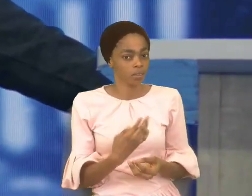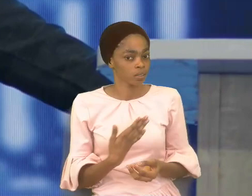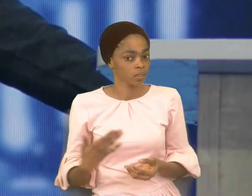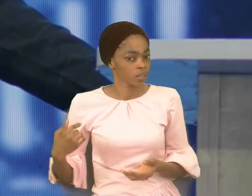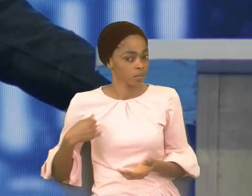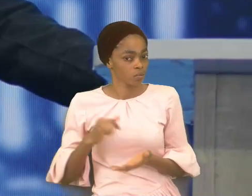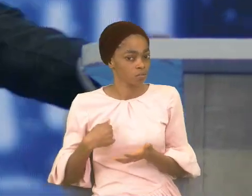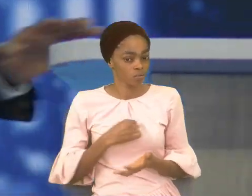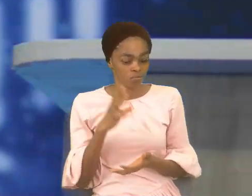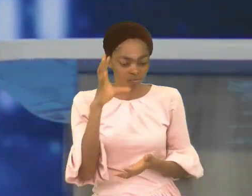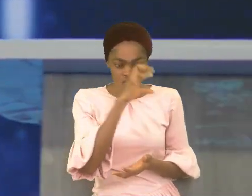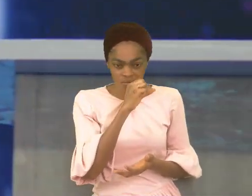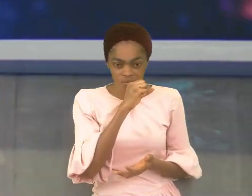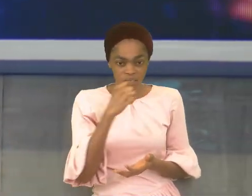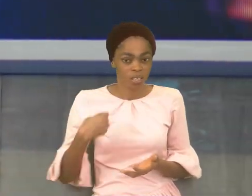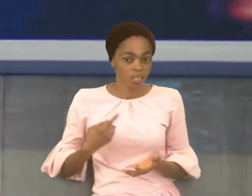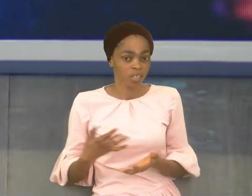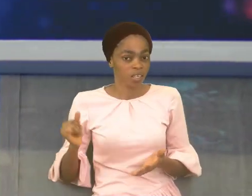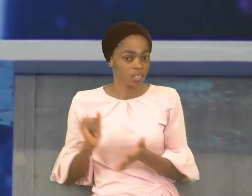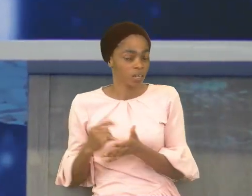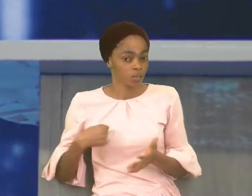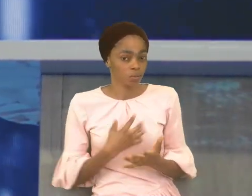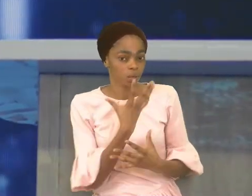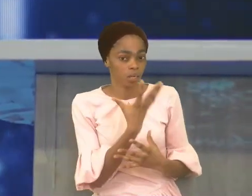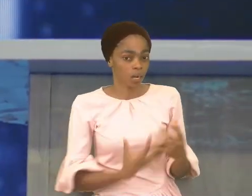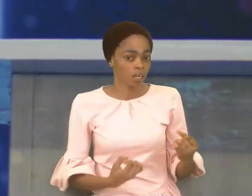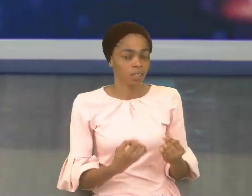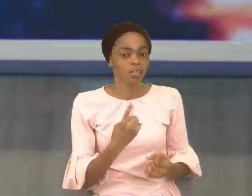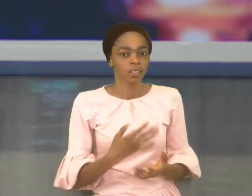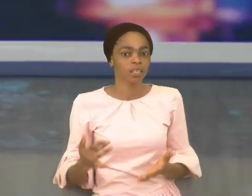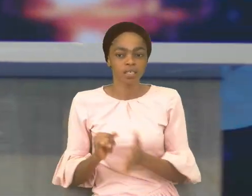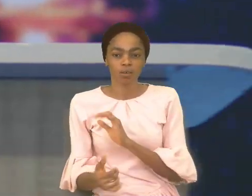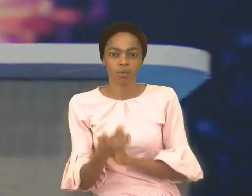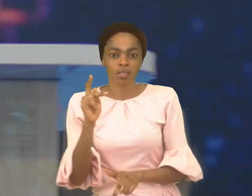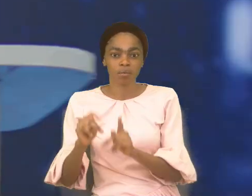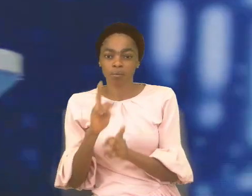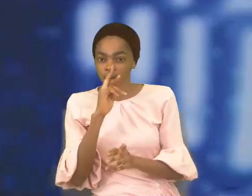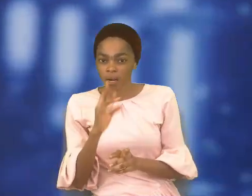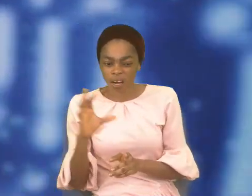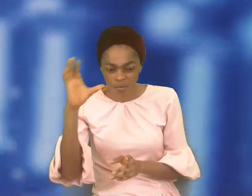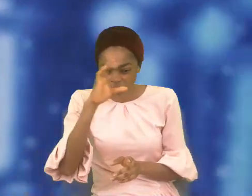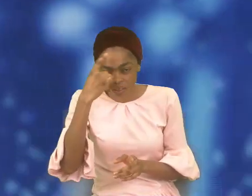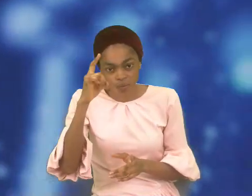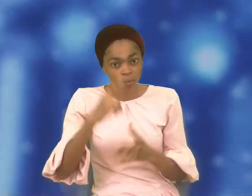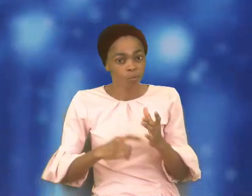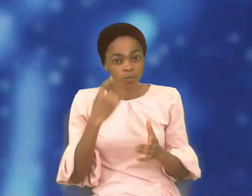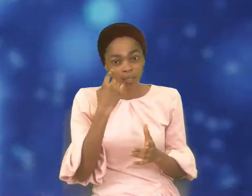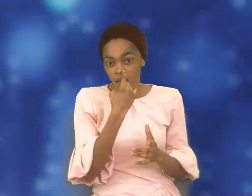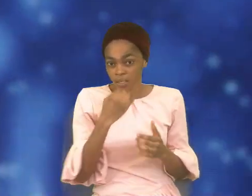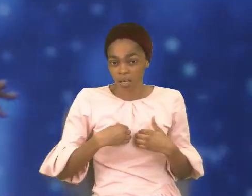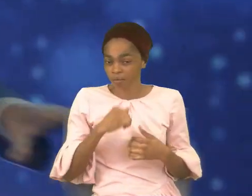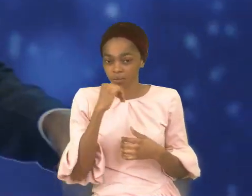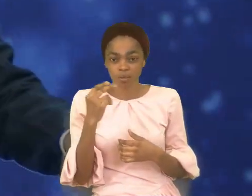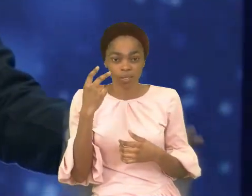are searching for, what eyes have not seen, what ears have not heard, what had not entered into